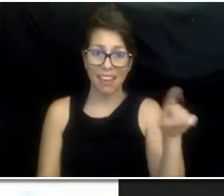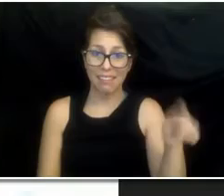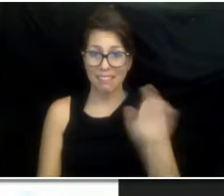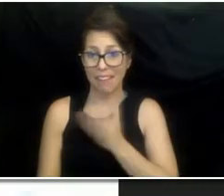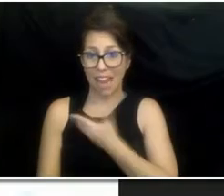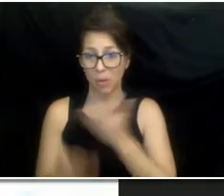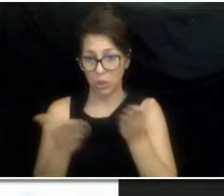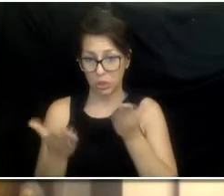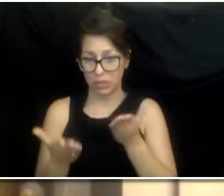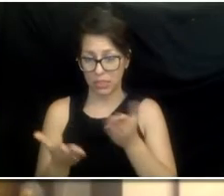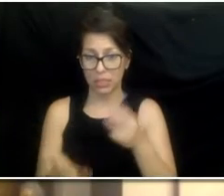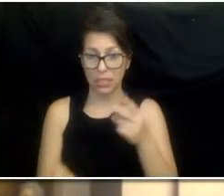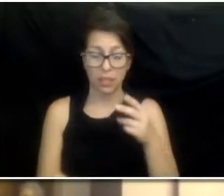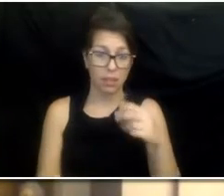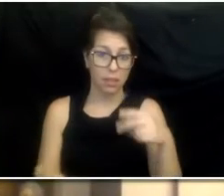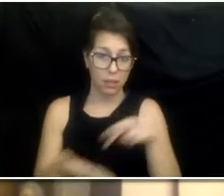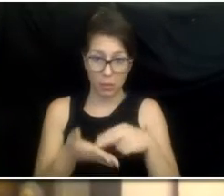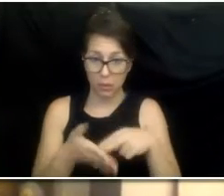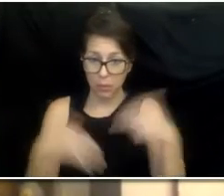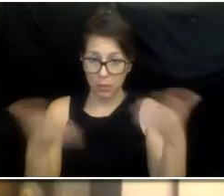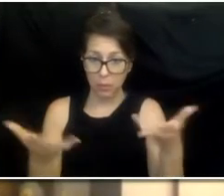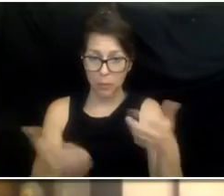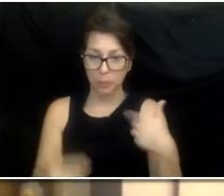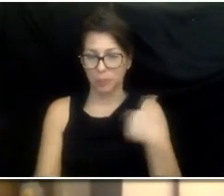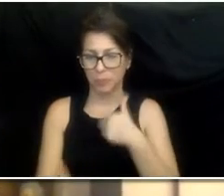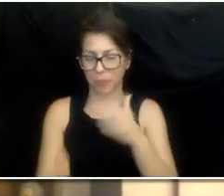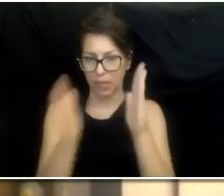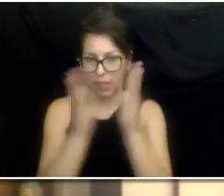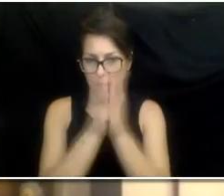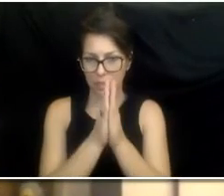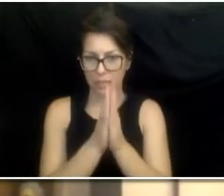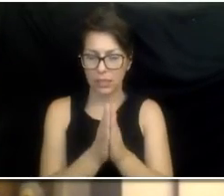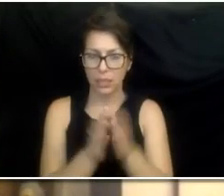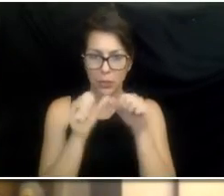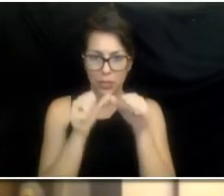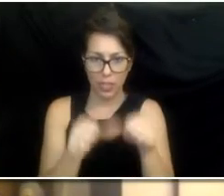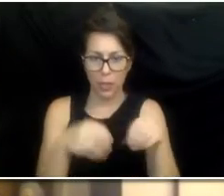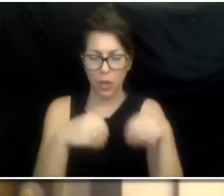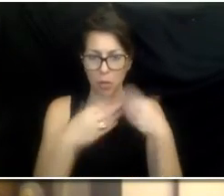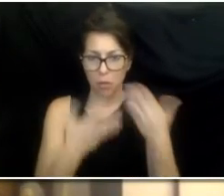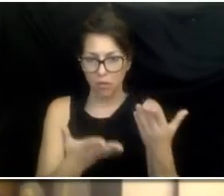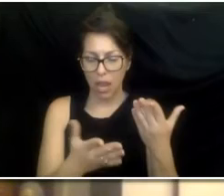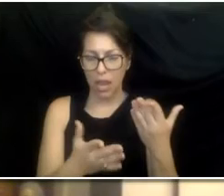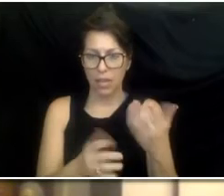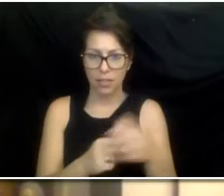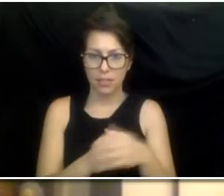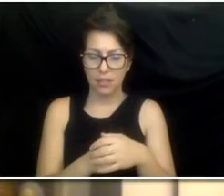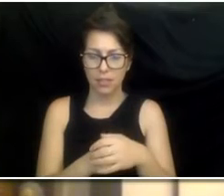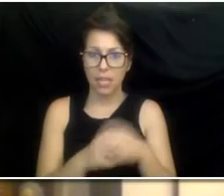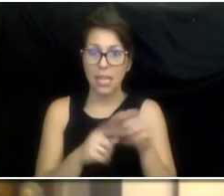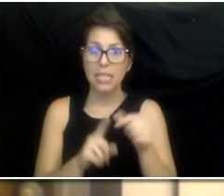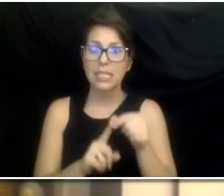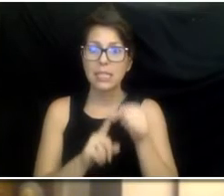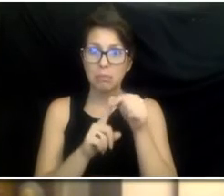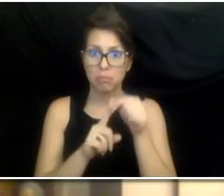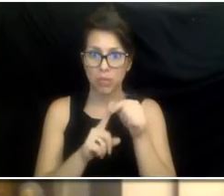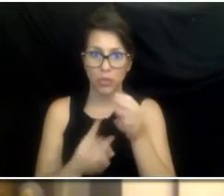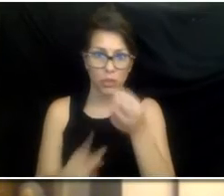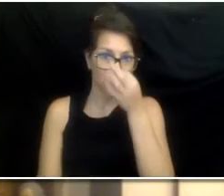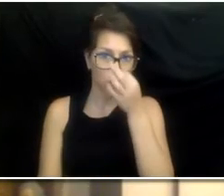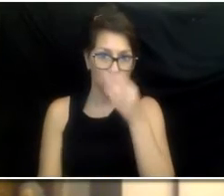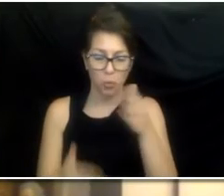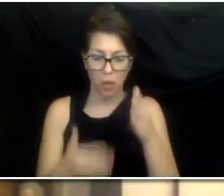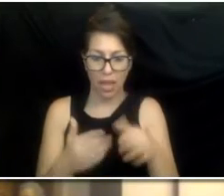you thank you for your testimony we do not have any council member questions and we'll be moving to the next witness before next